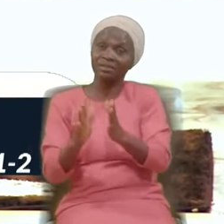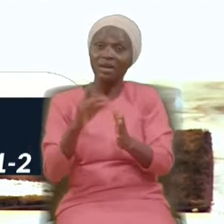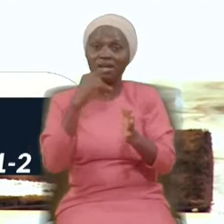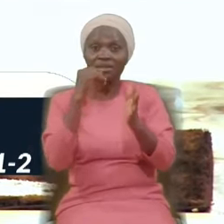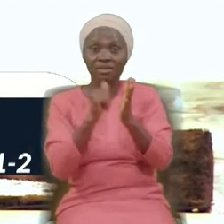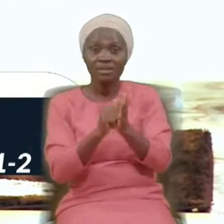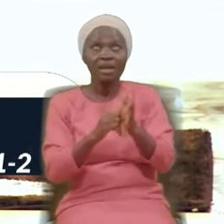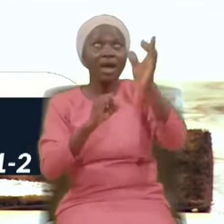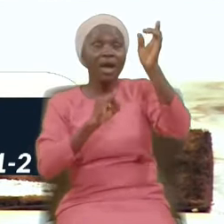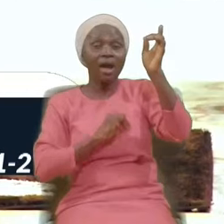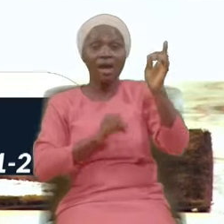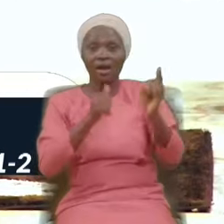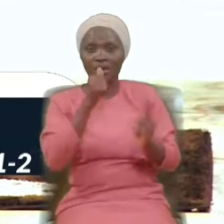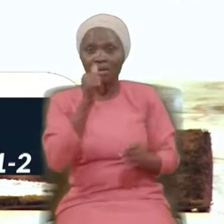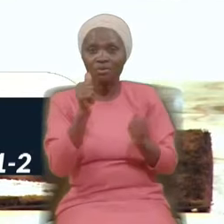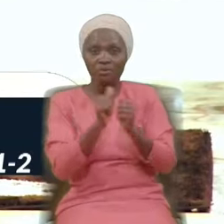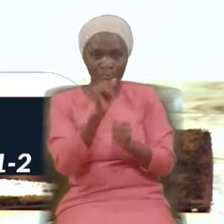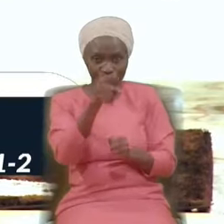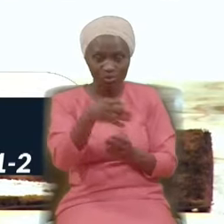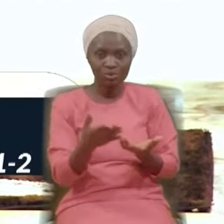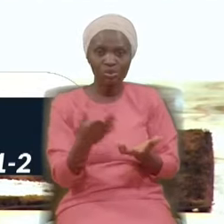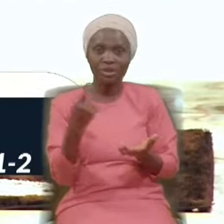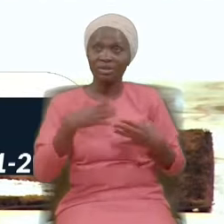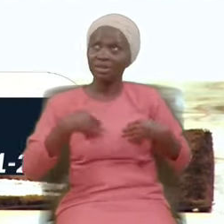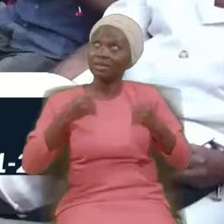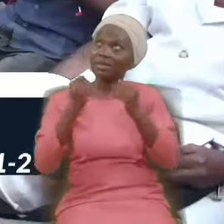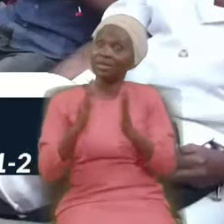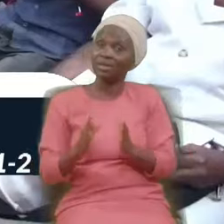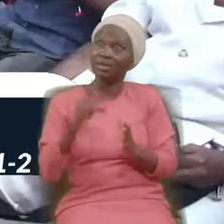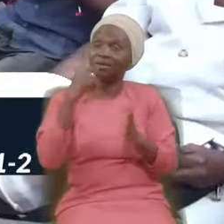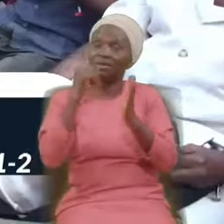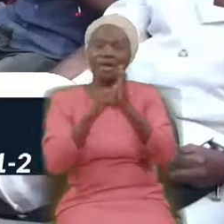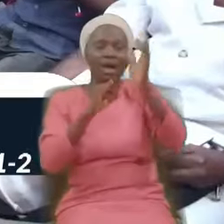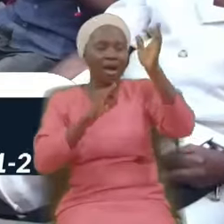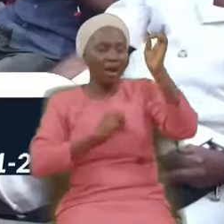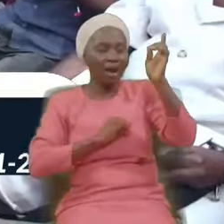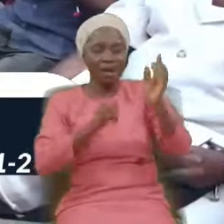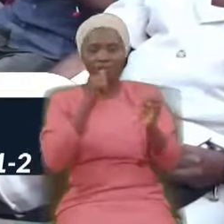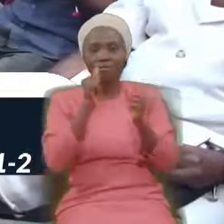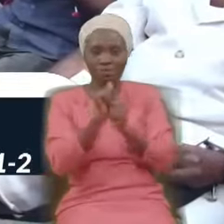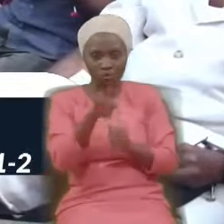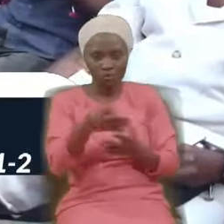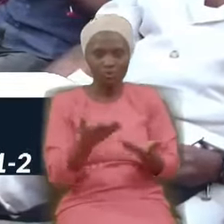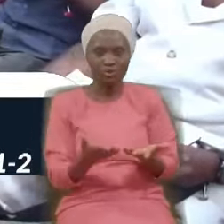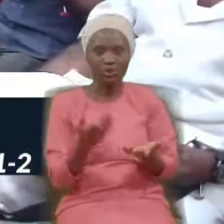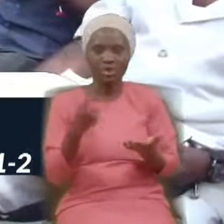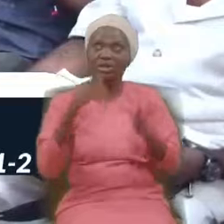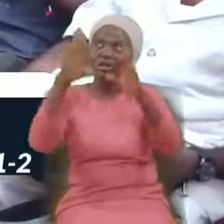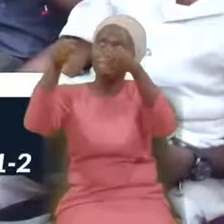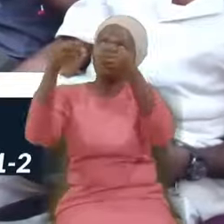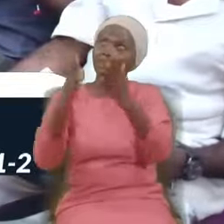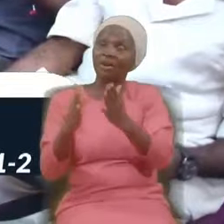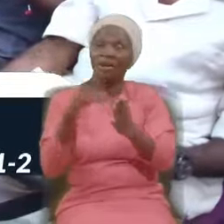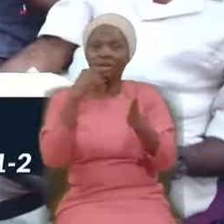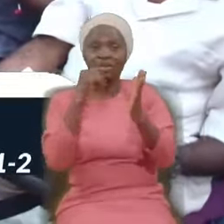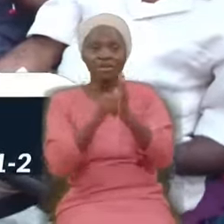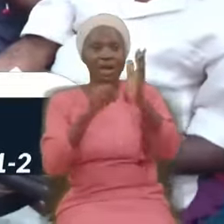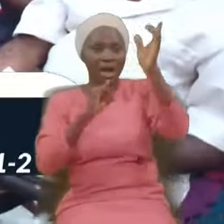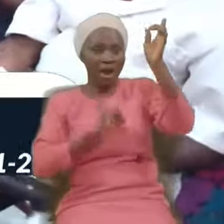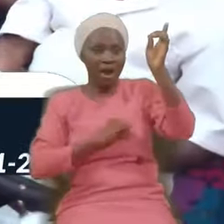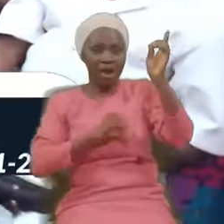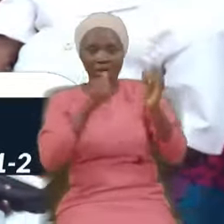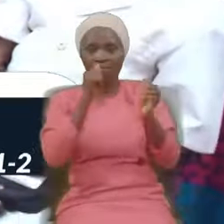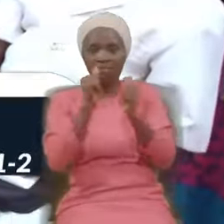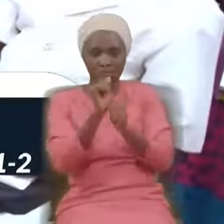am with thee. The Healer says, I am with thee. The Provider says, I